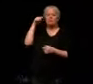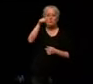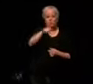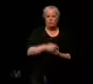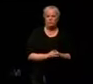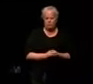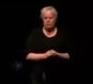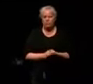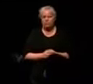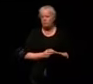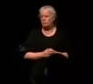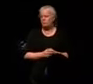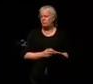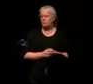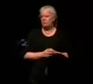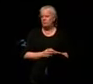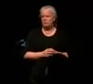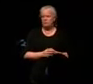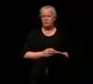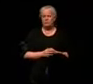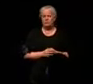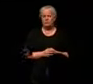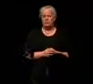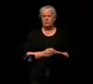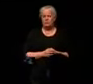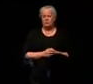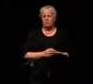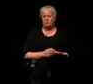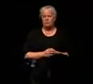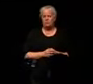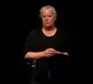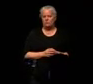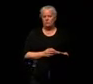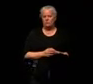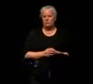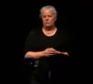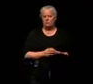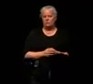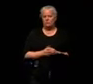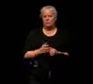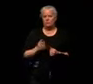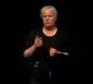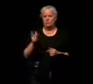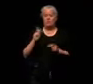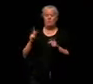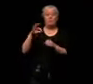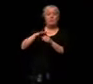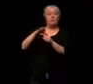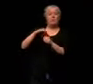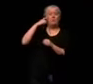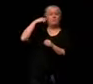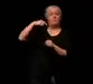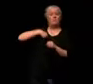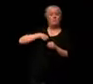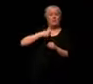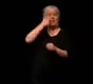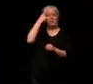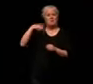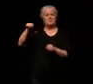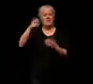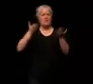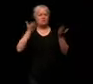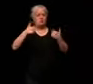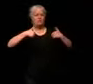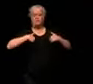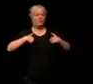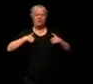elected to be served. I'm elected to serve and